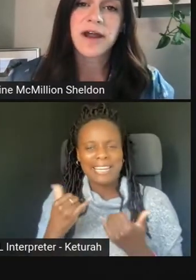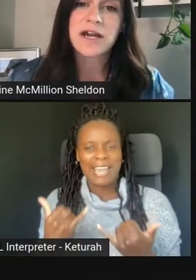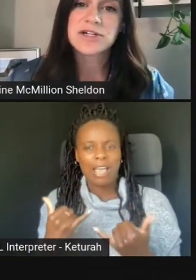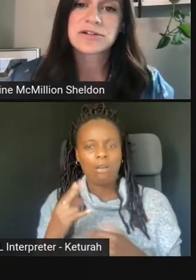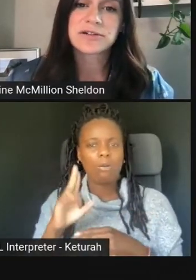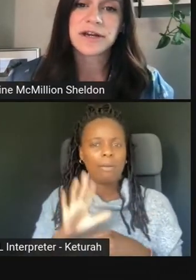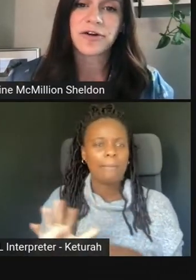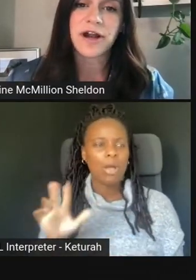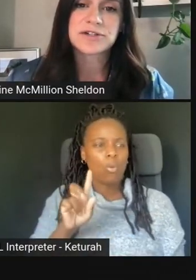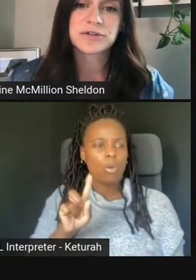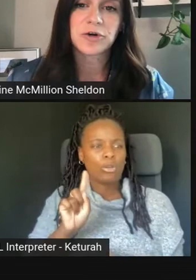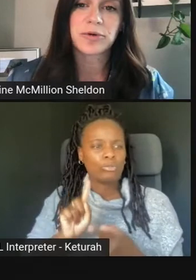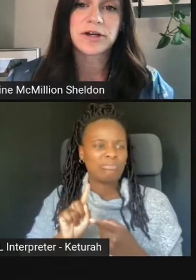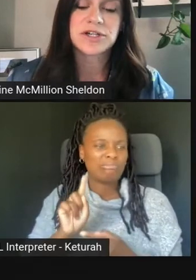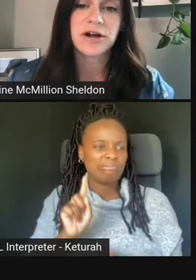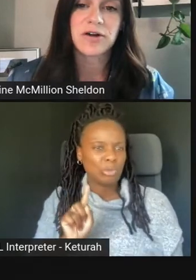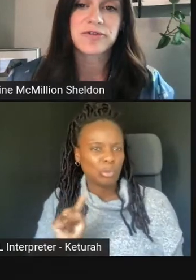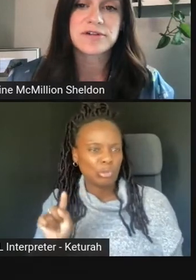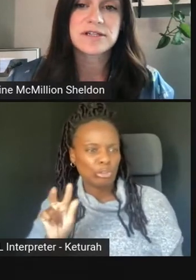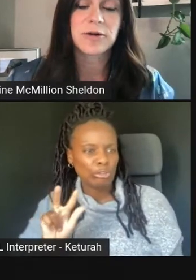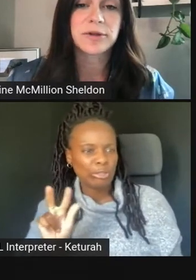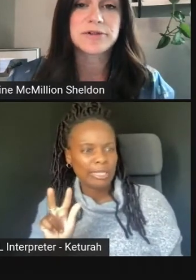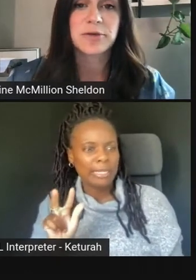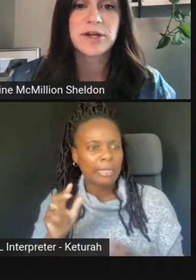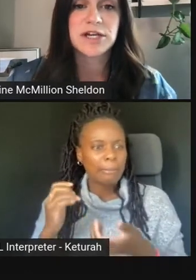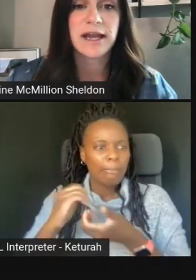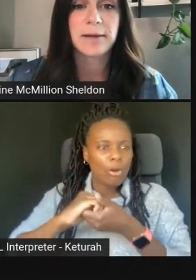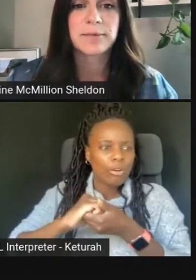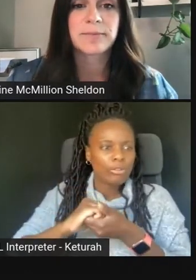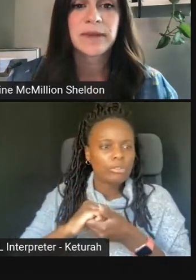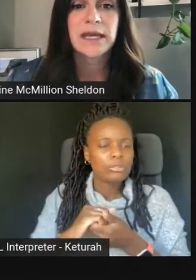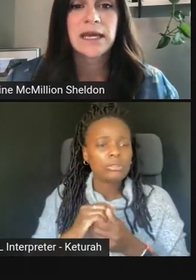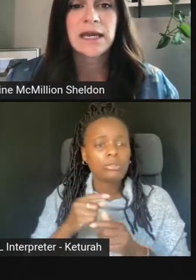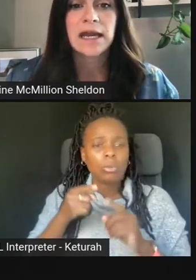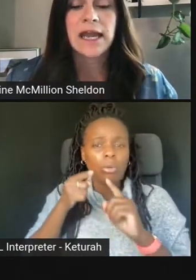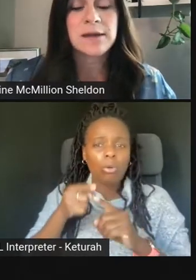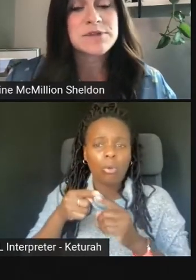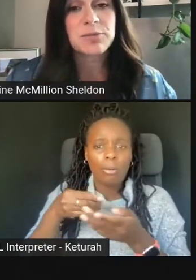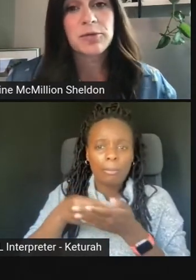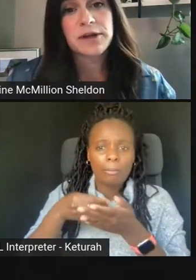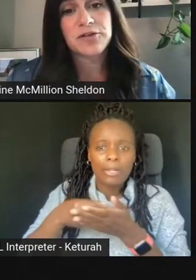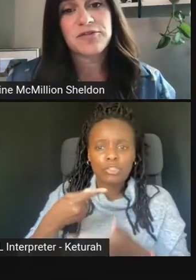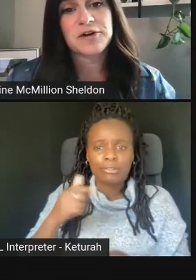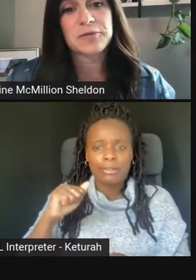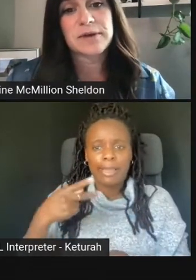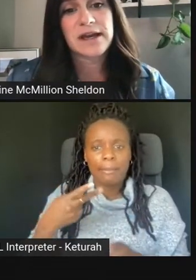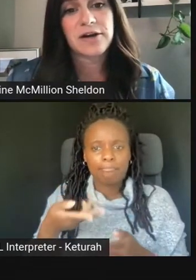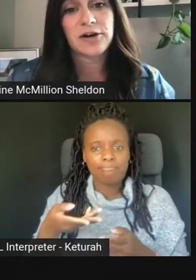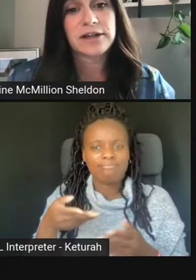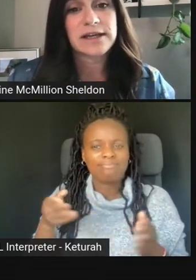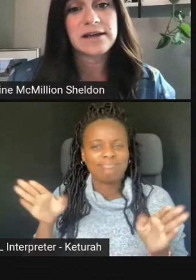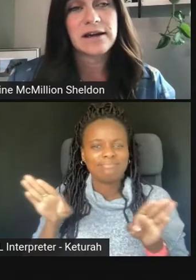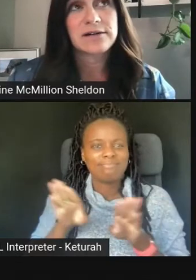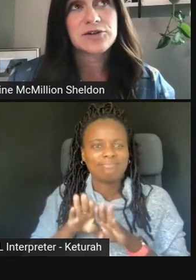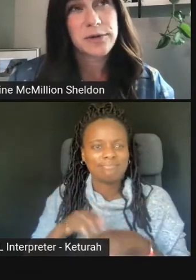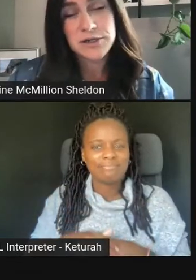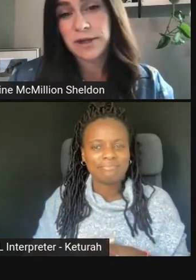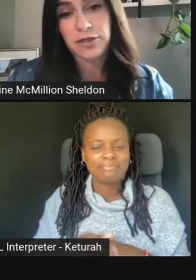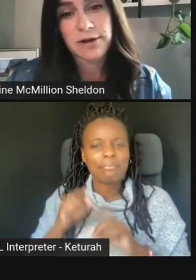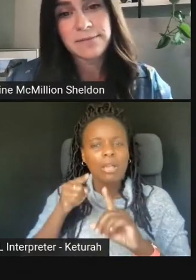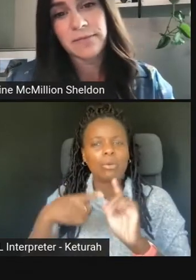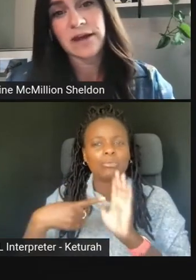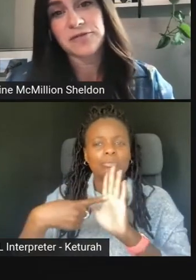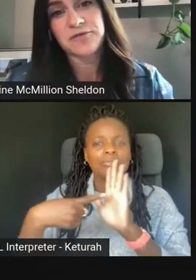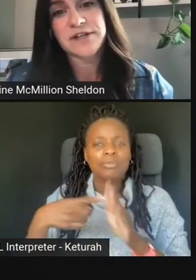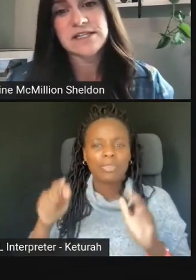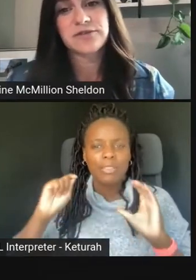consider national and international co-production offers to help close our budget gap. I aim to premiere the film early